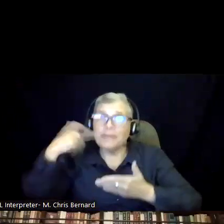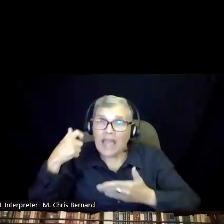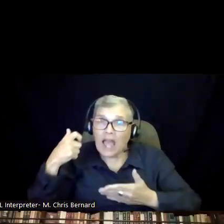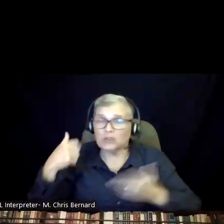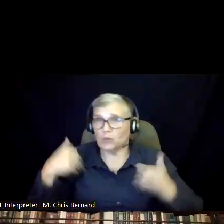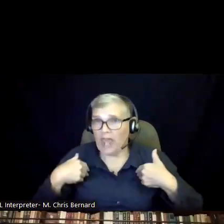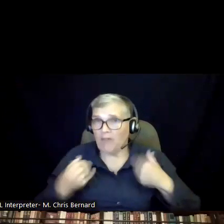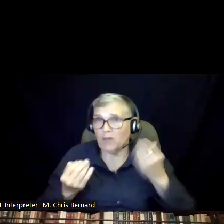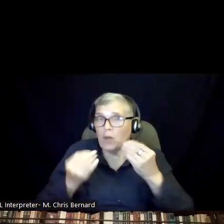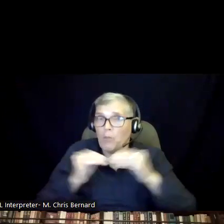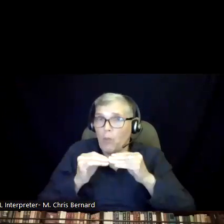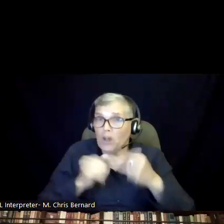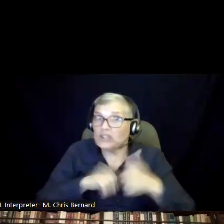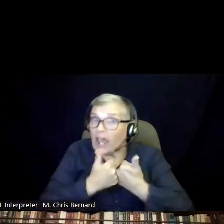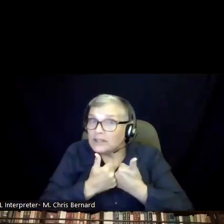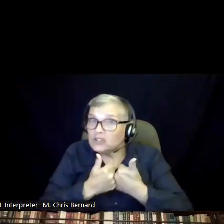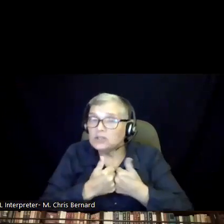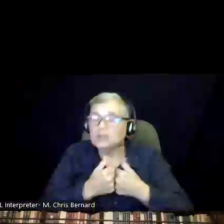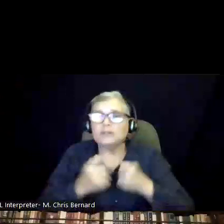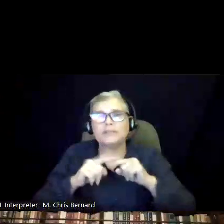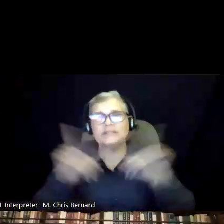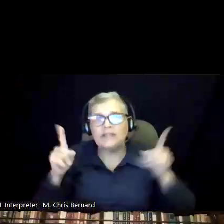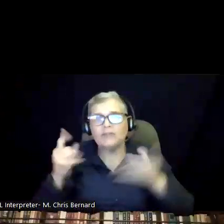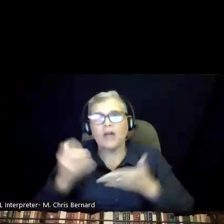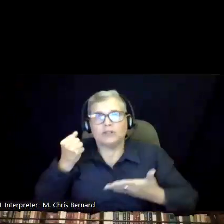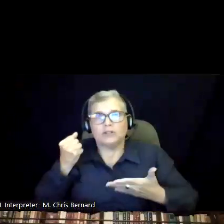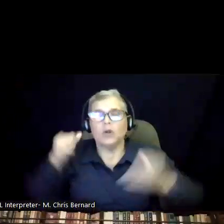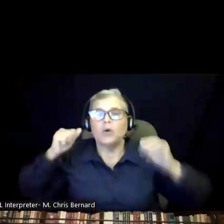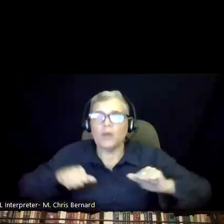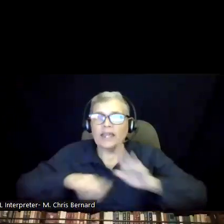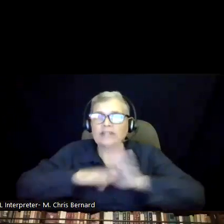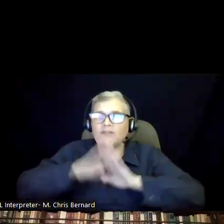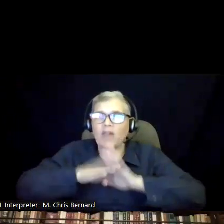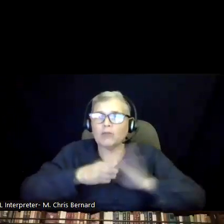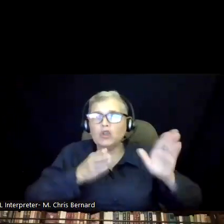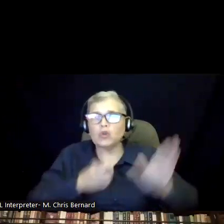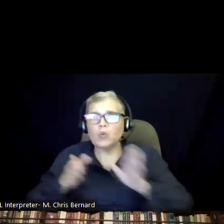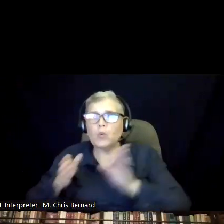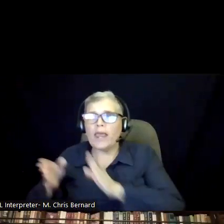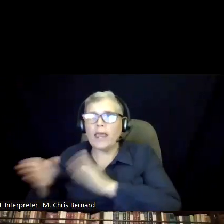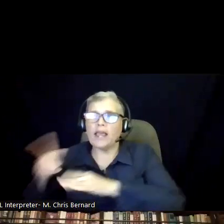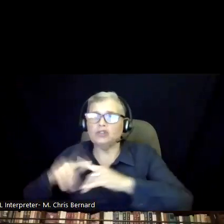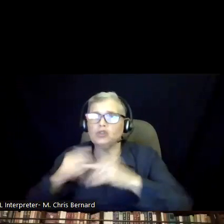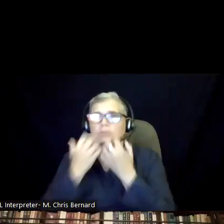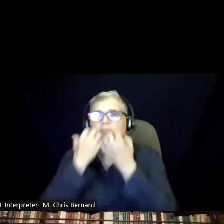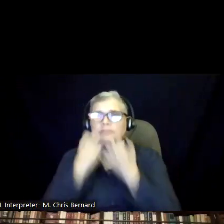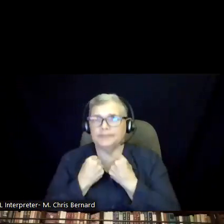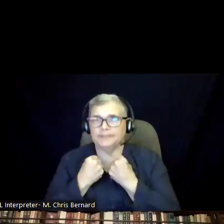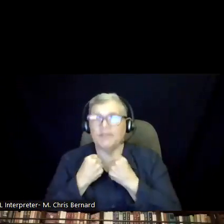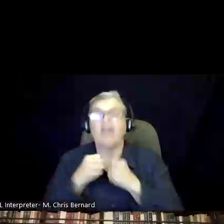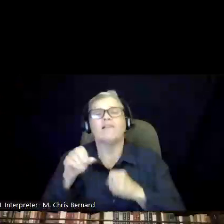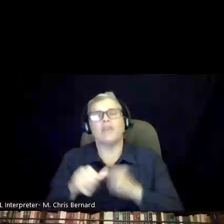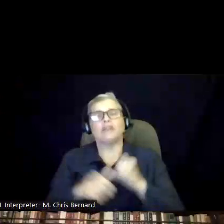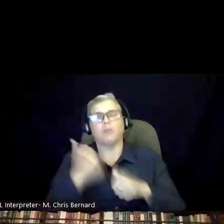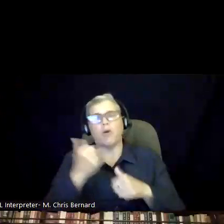opportunities by which we can develop new mechanisms for conservation. That's, I think, one of the most interesting